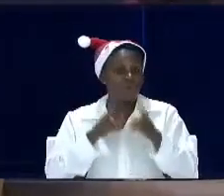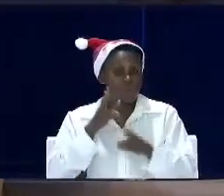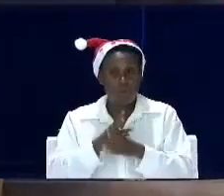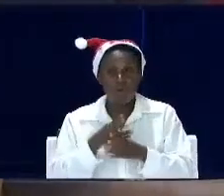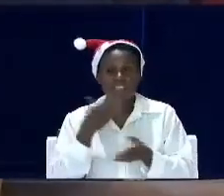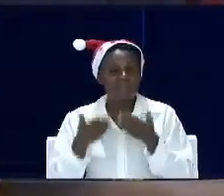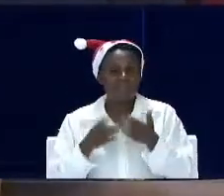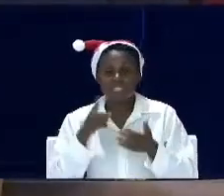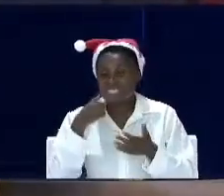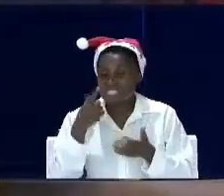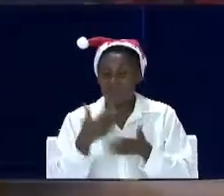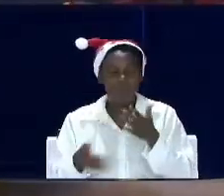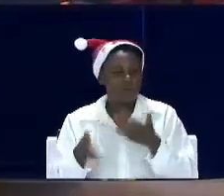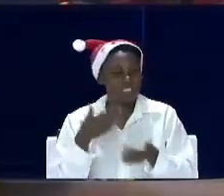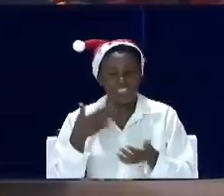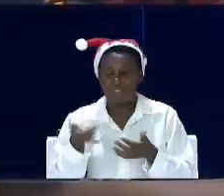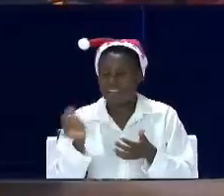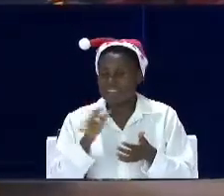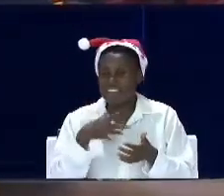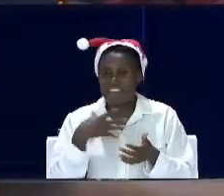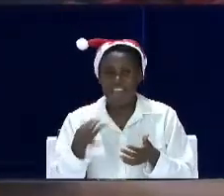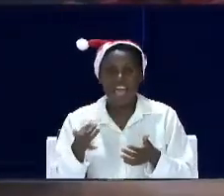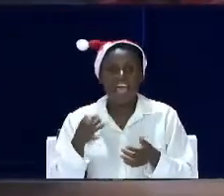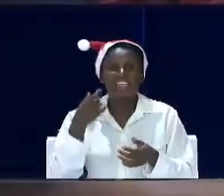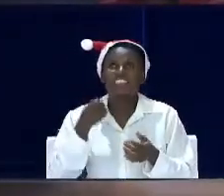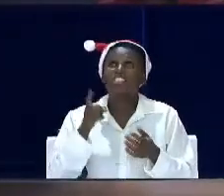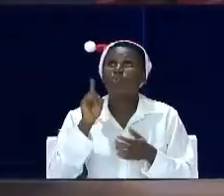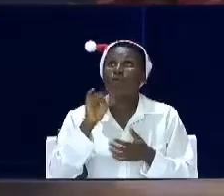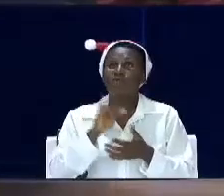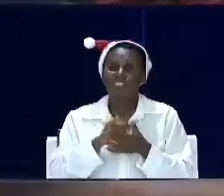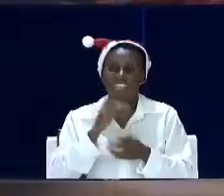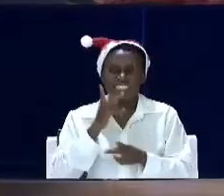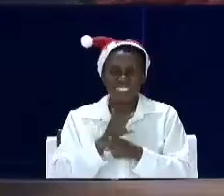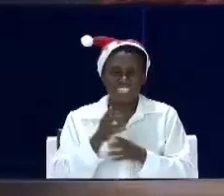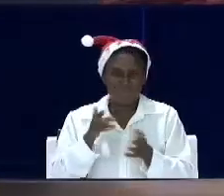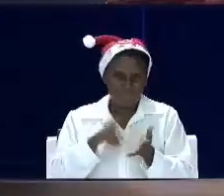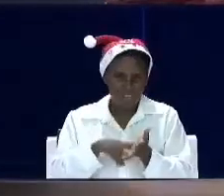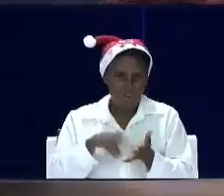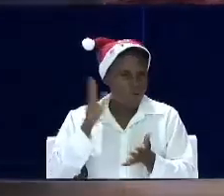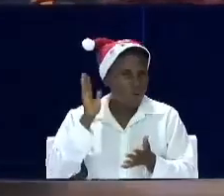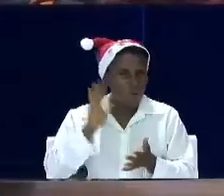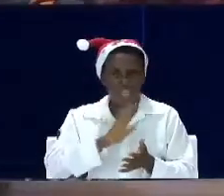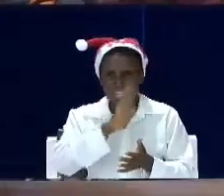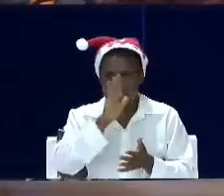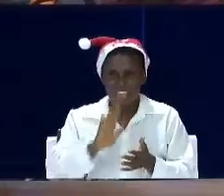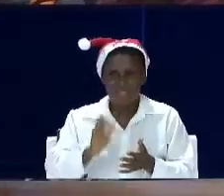whatever they like, but the one who keeps record will never forget your labor of love.